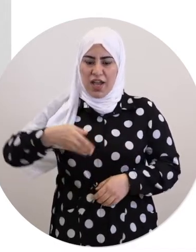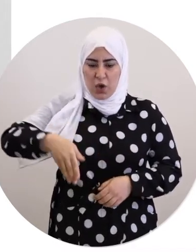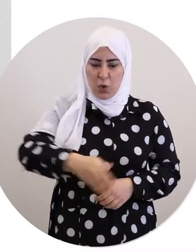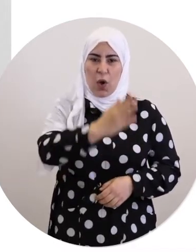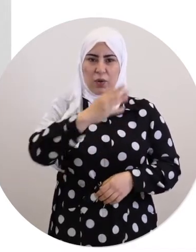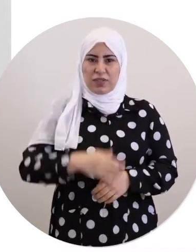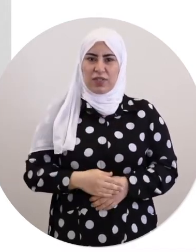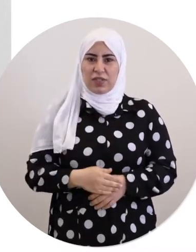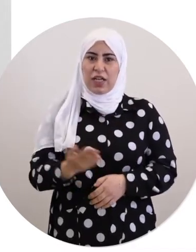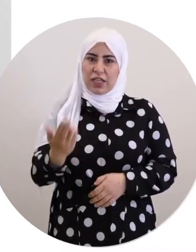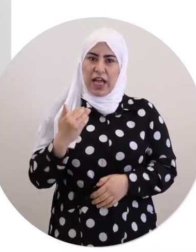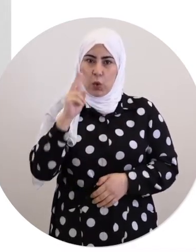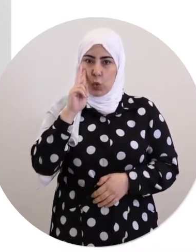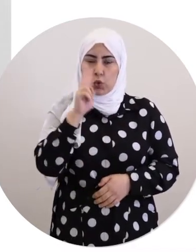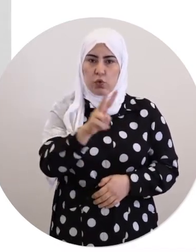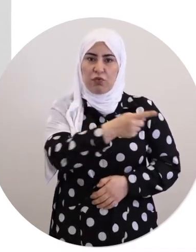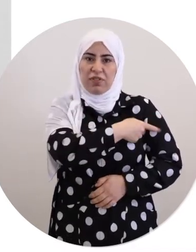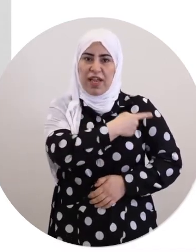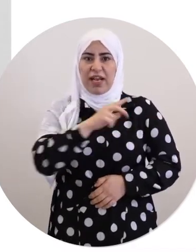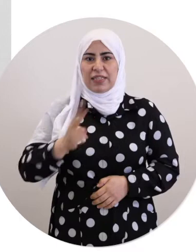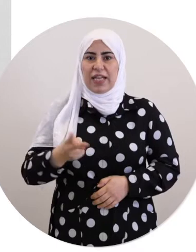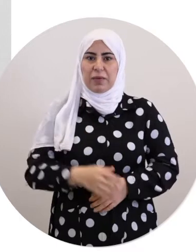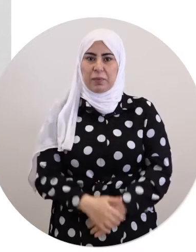verb. Let's take another example.